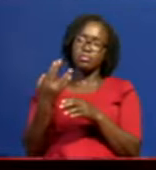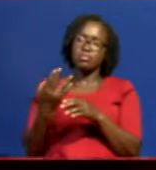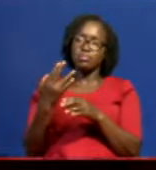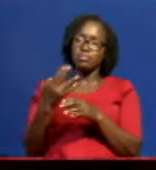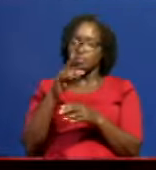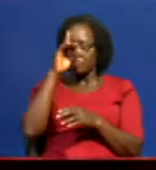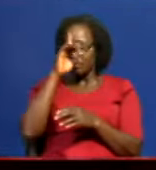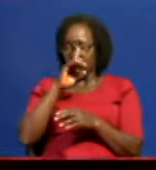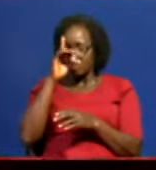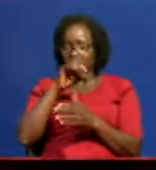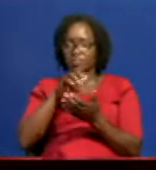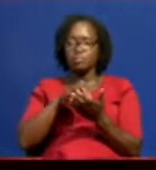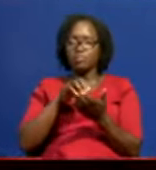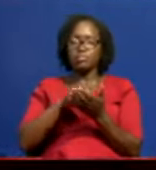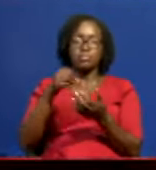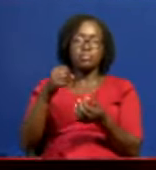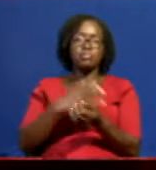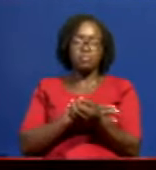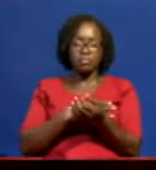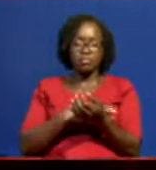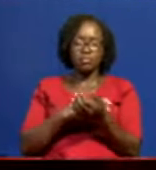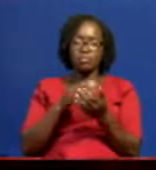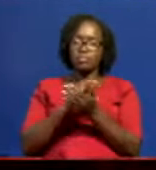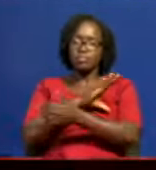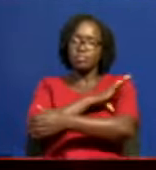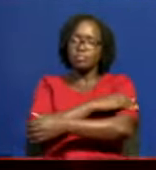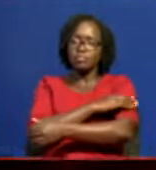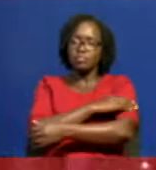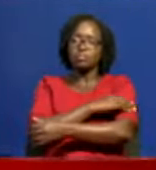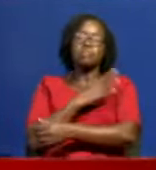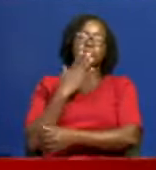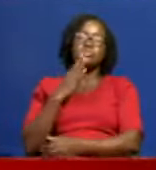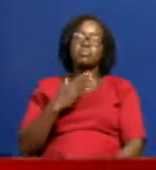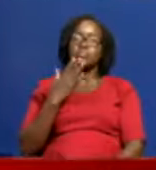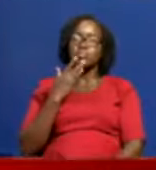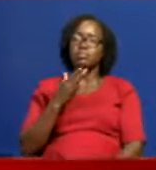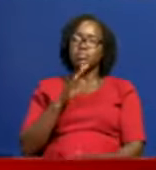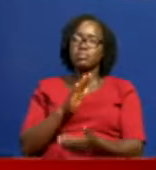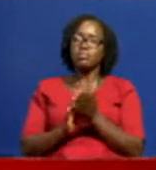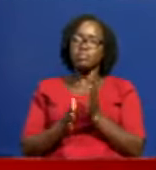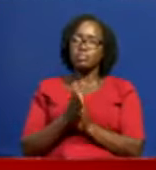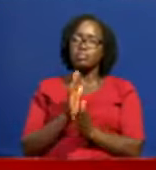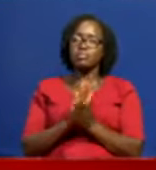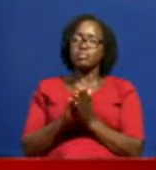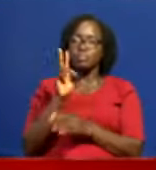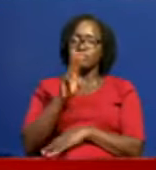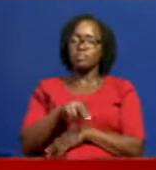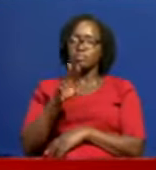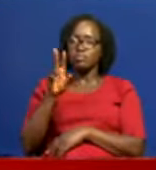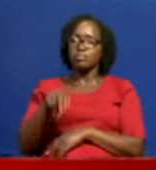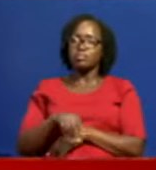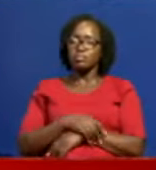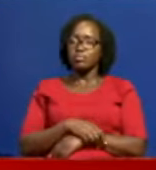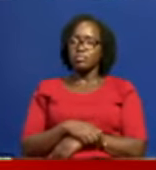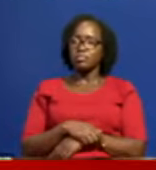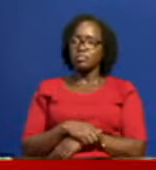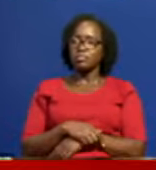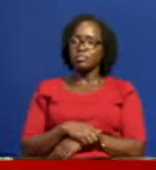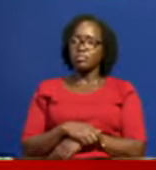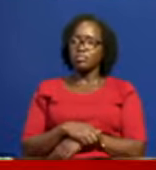chronic conditions like cancer, hypertension, and diabetes without discrimination.